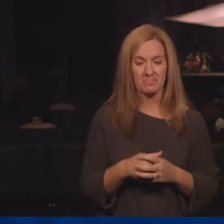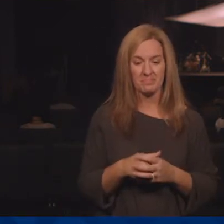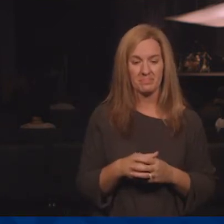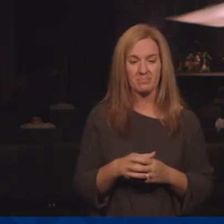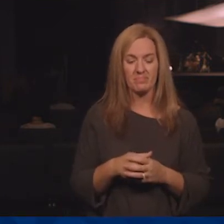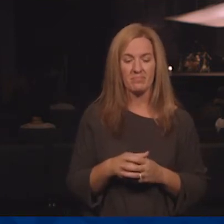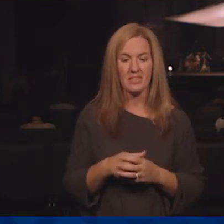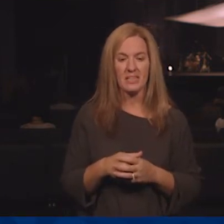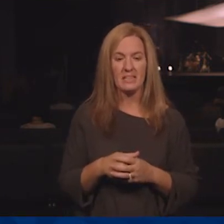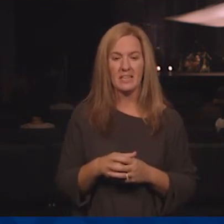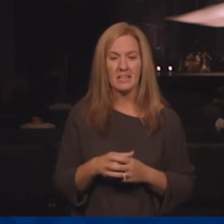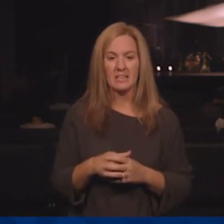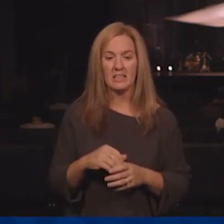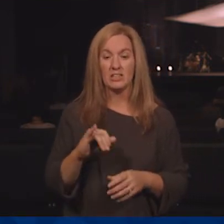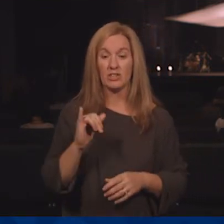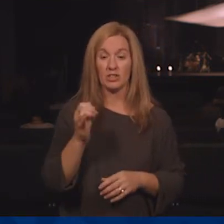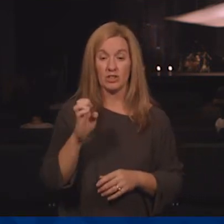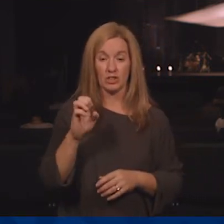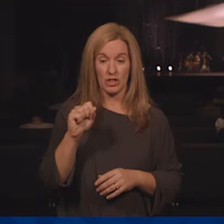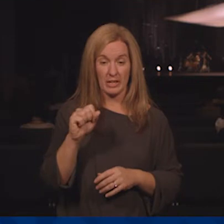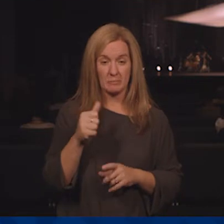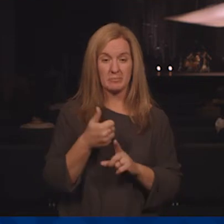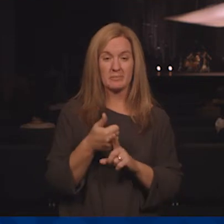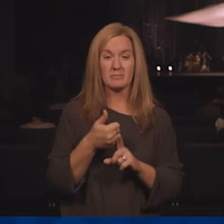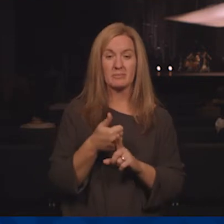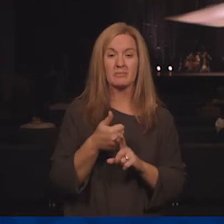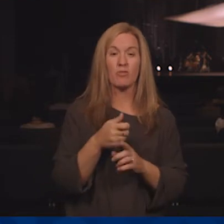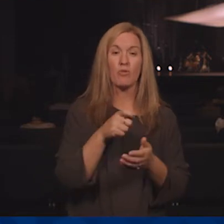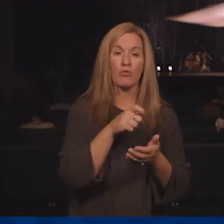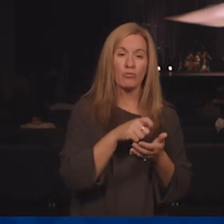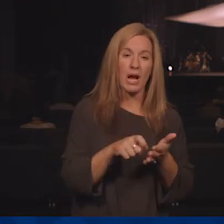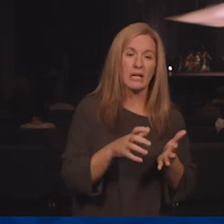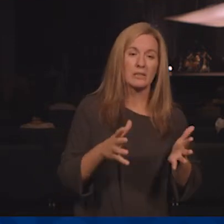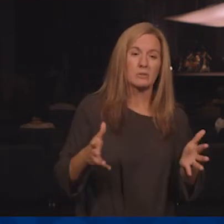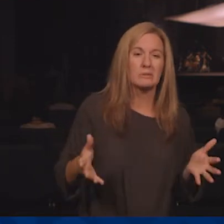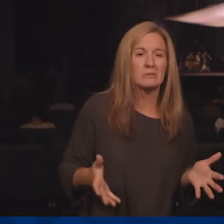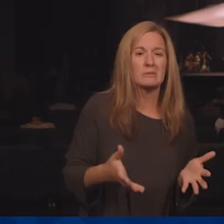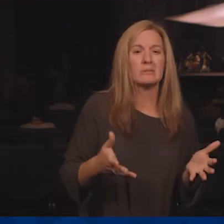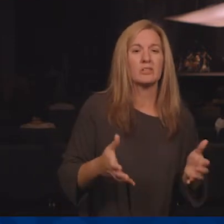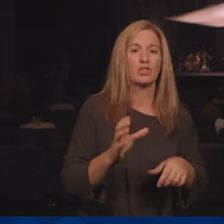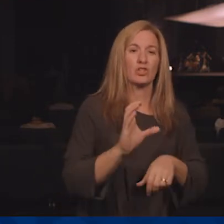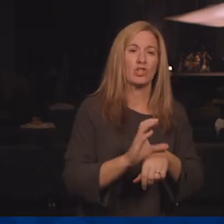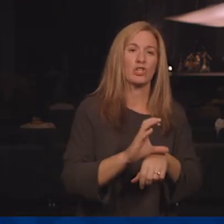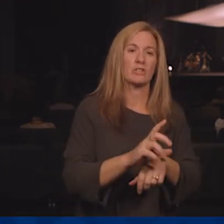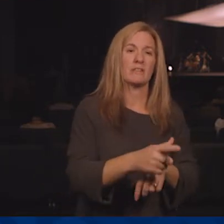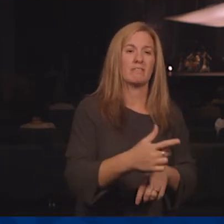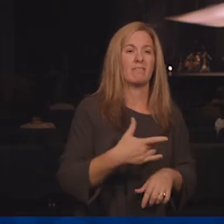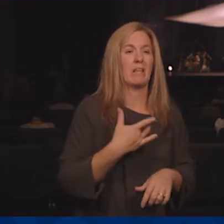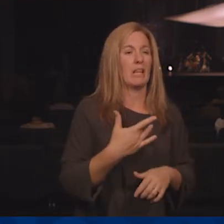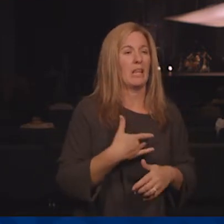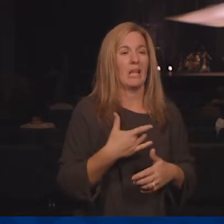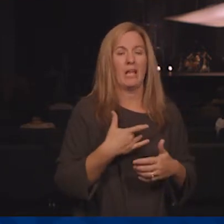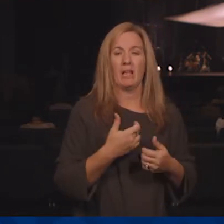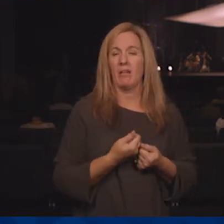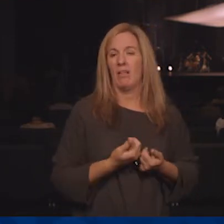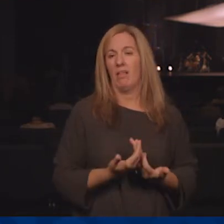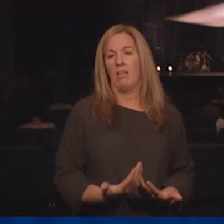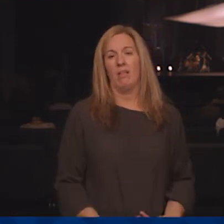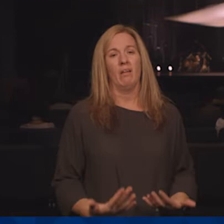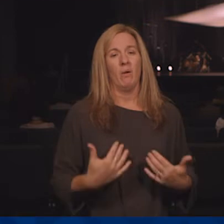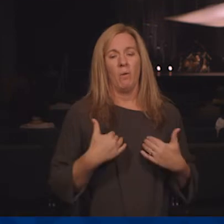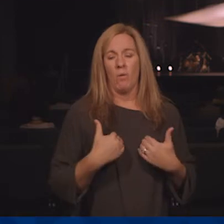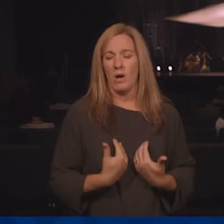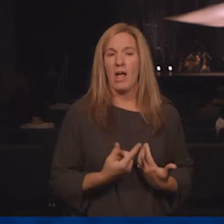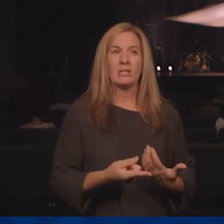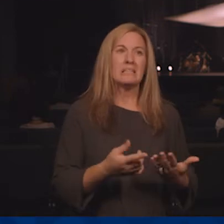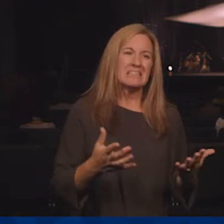It's that James is writing to a weary, worn-out church, and he's just kind of given them a big psych-up message about putting